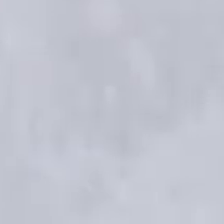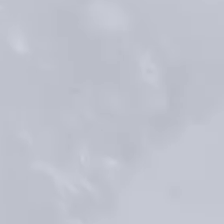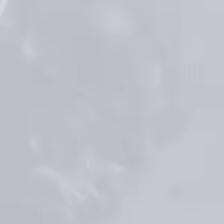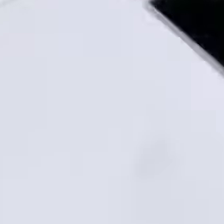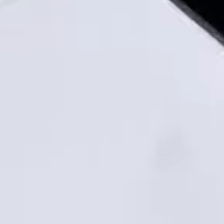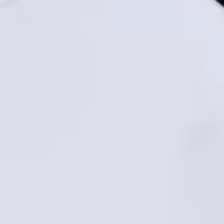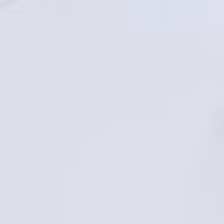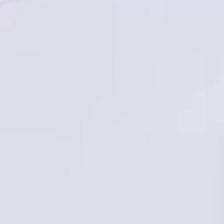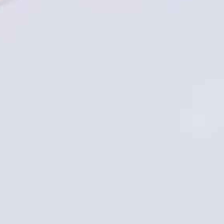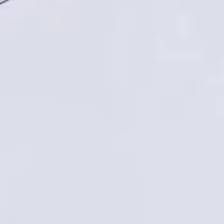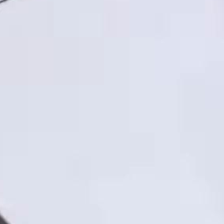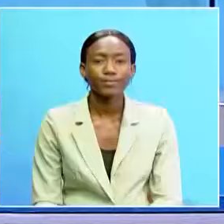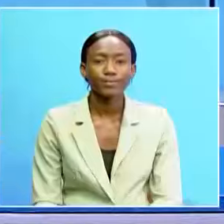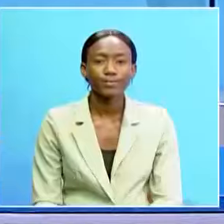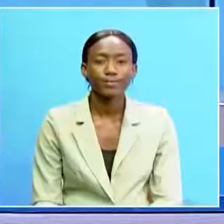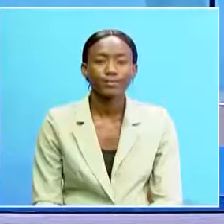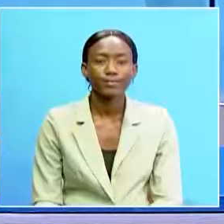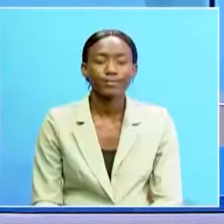League sprint.